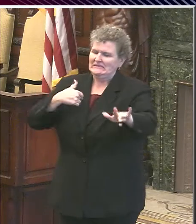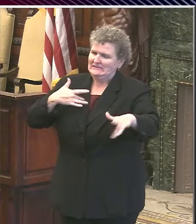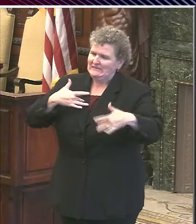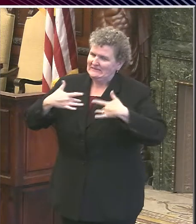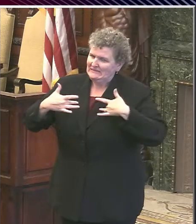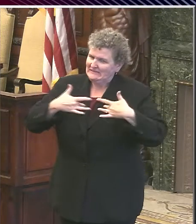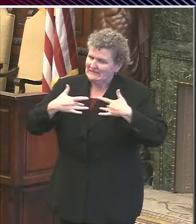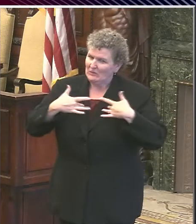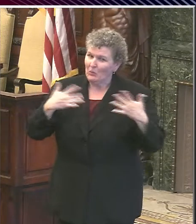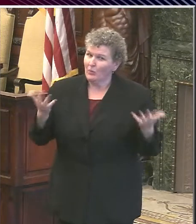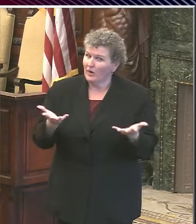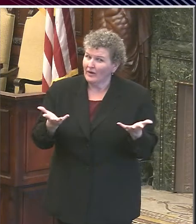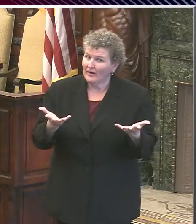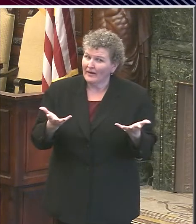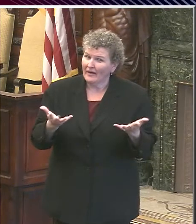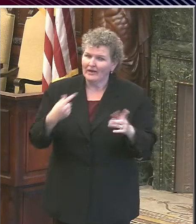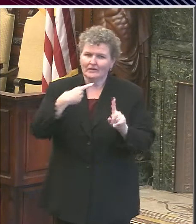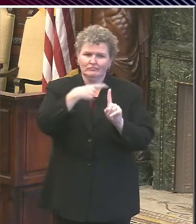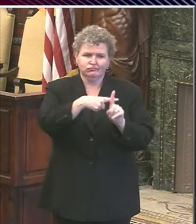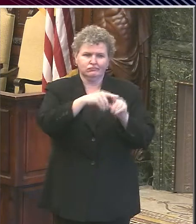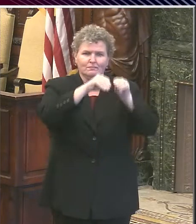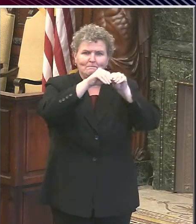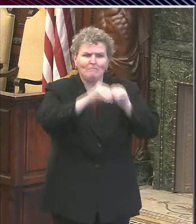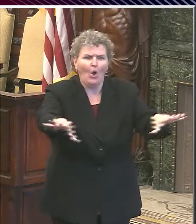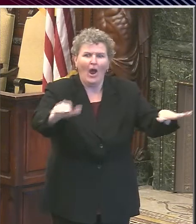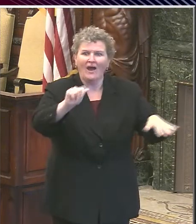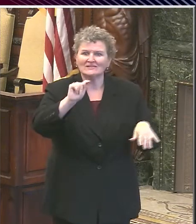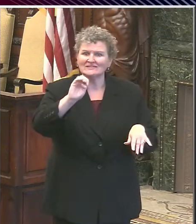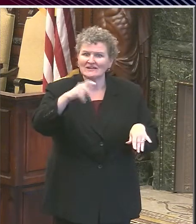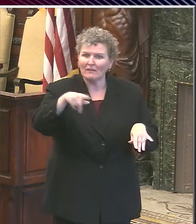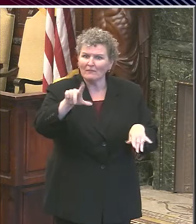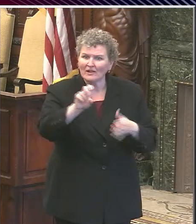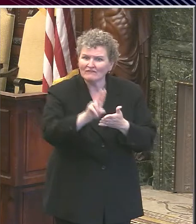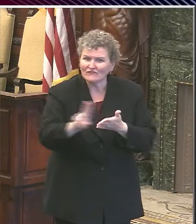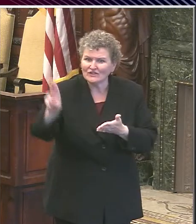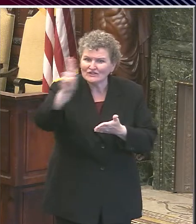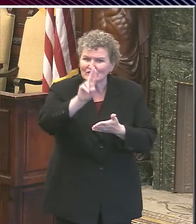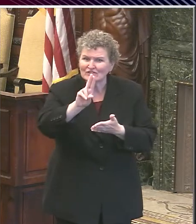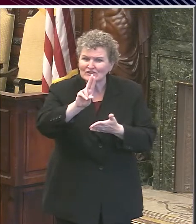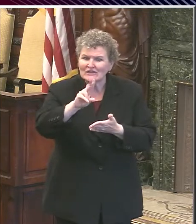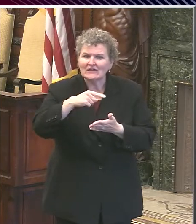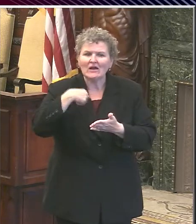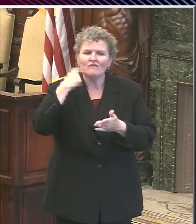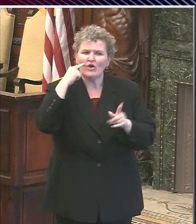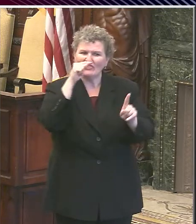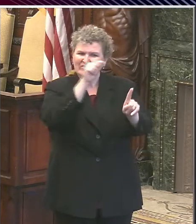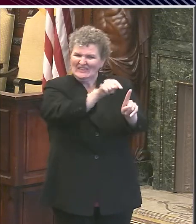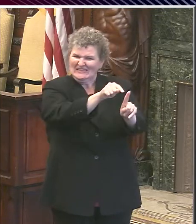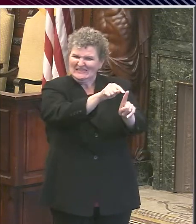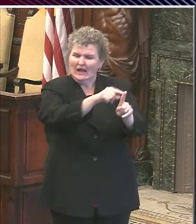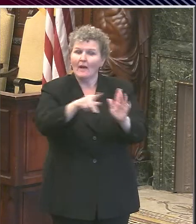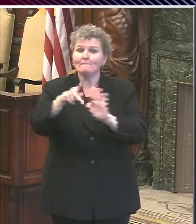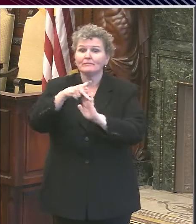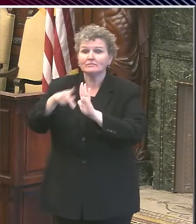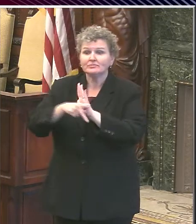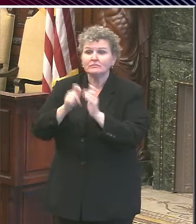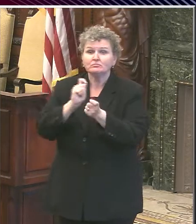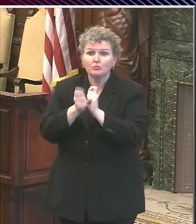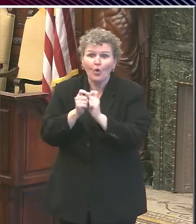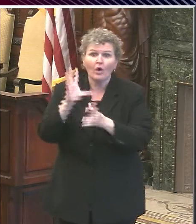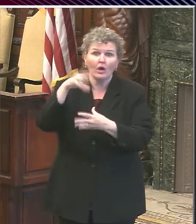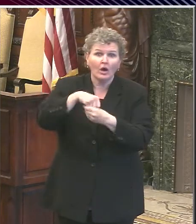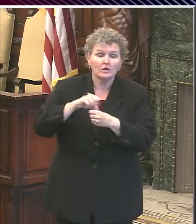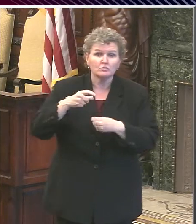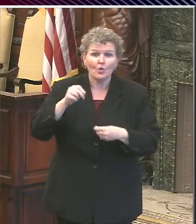Temple University. I'm going to talk about that Temple outbreak, and I'm also going to talk about a new policy on sports competitions. First, though, some